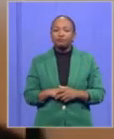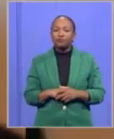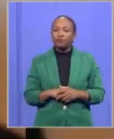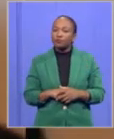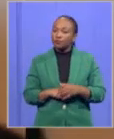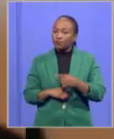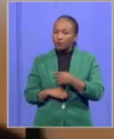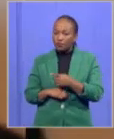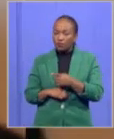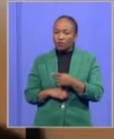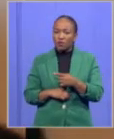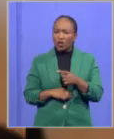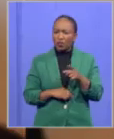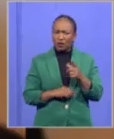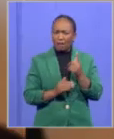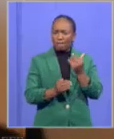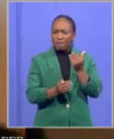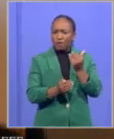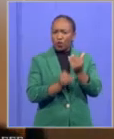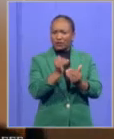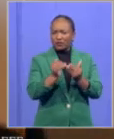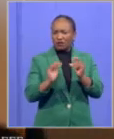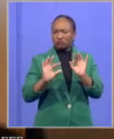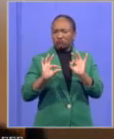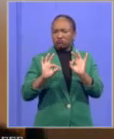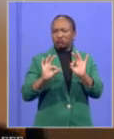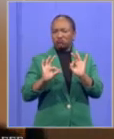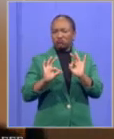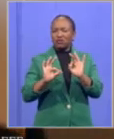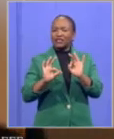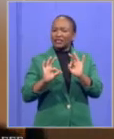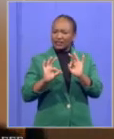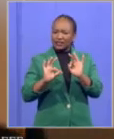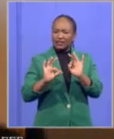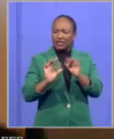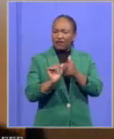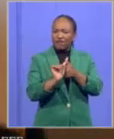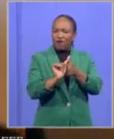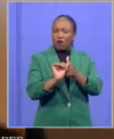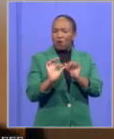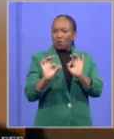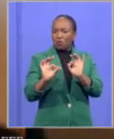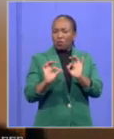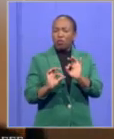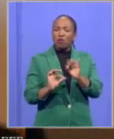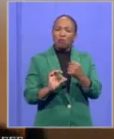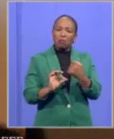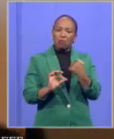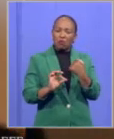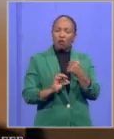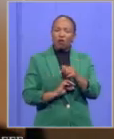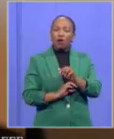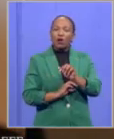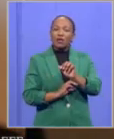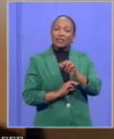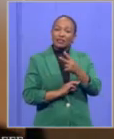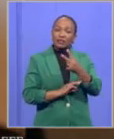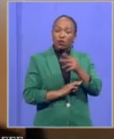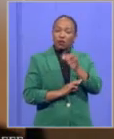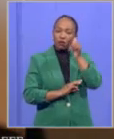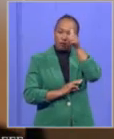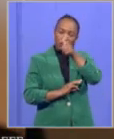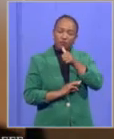an unprocedural adoption of the fiscal framework by the Standing Committee on Finance on the 2nd of April 2025, which was